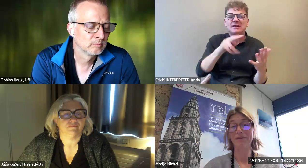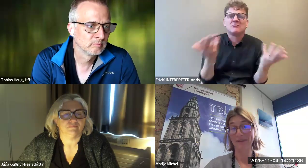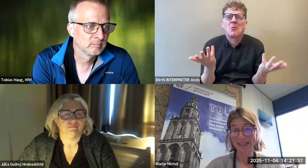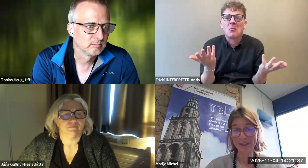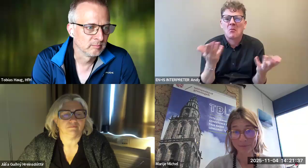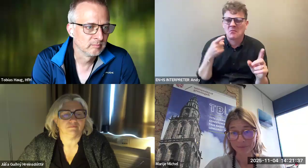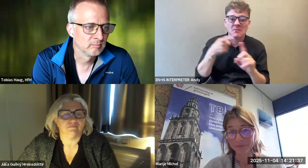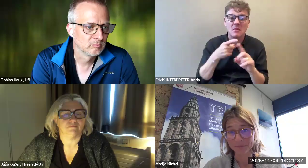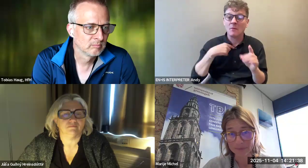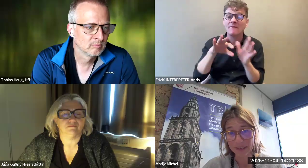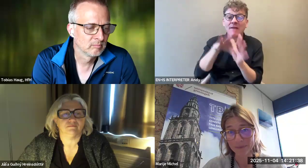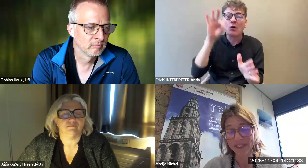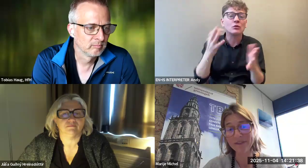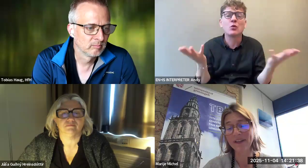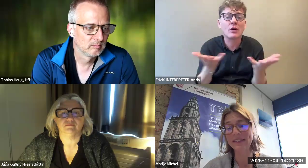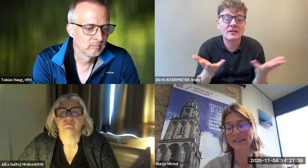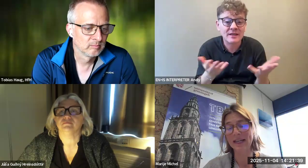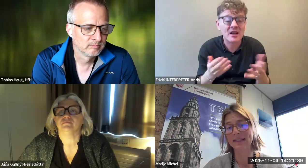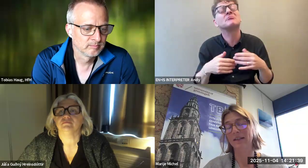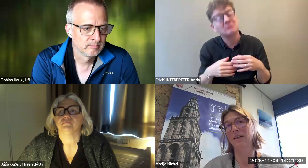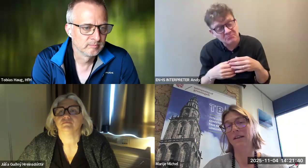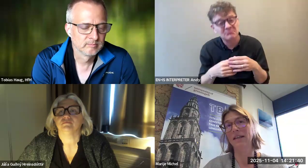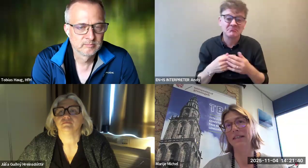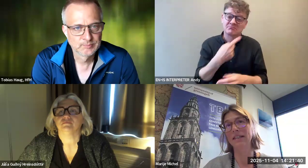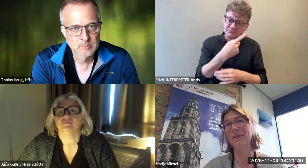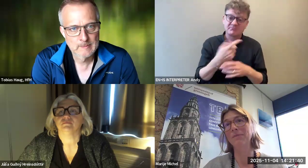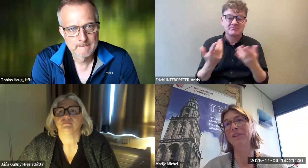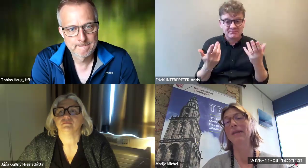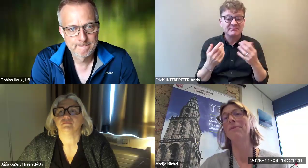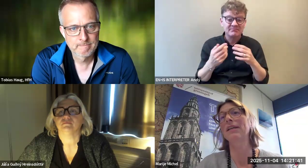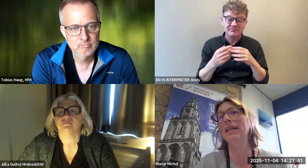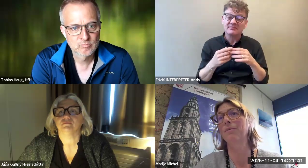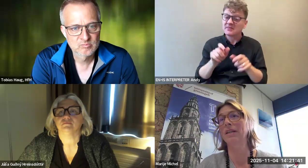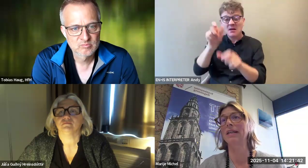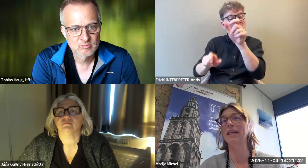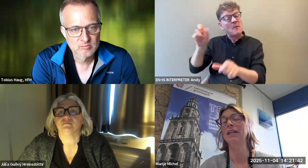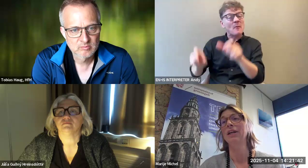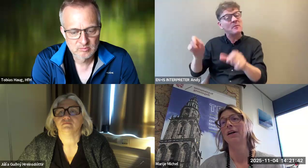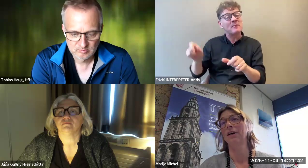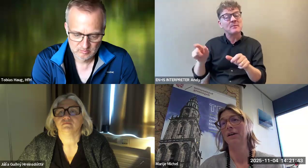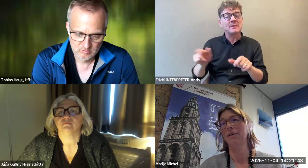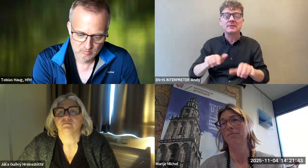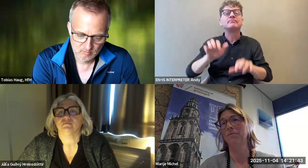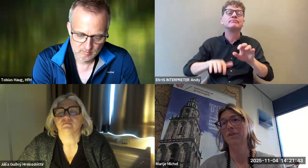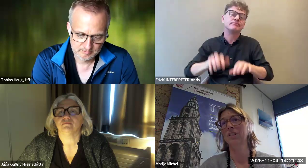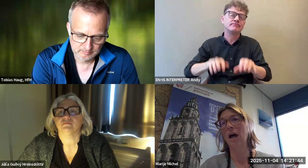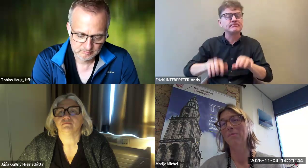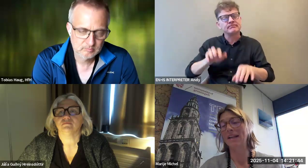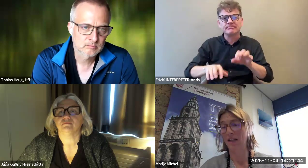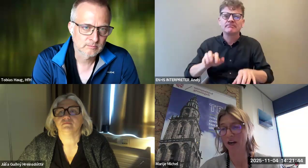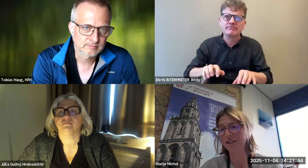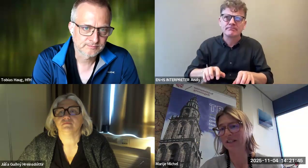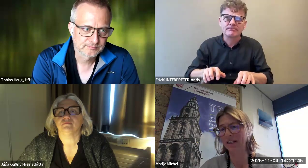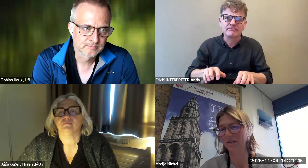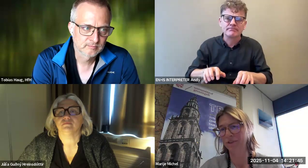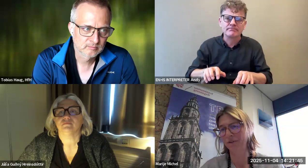And what did we find? We did find that indeed people typically, when they stop